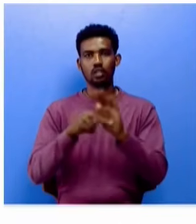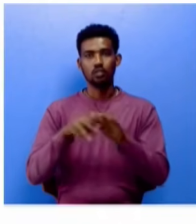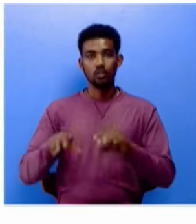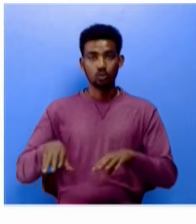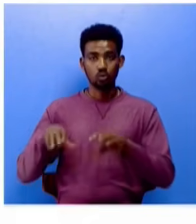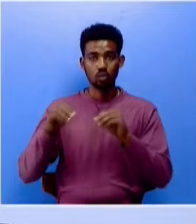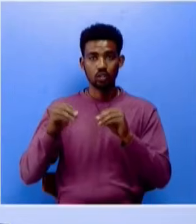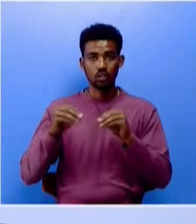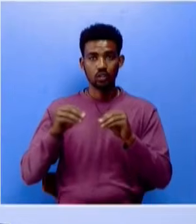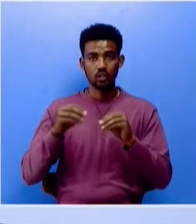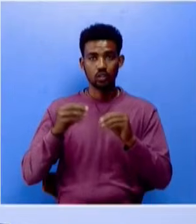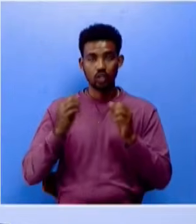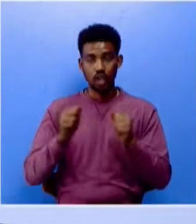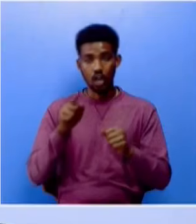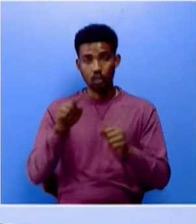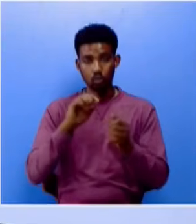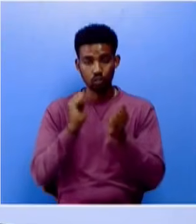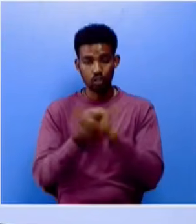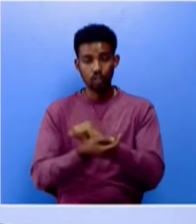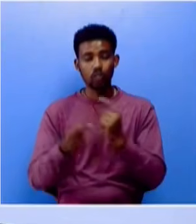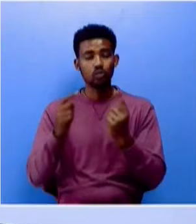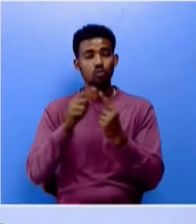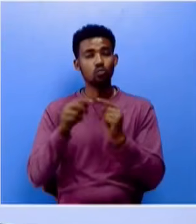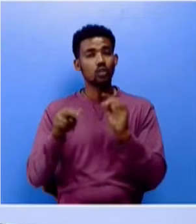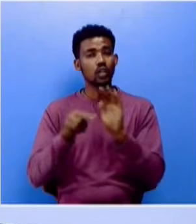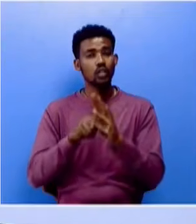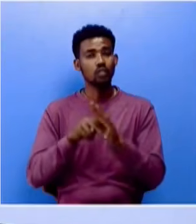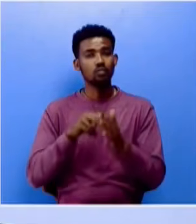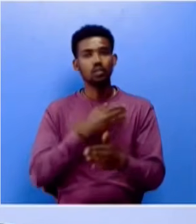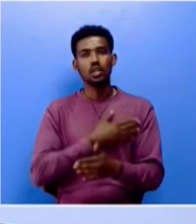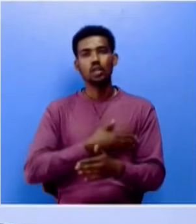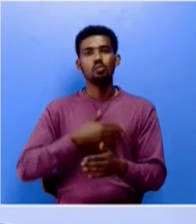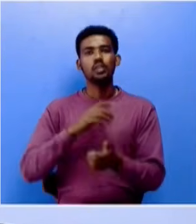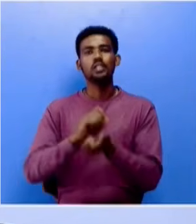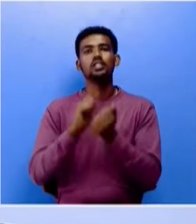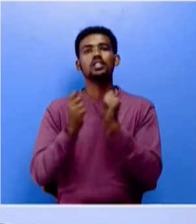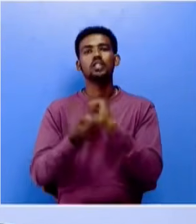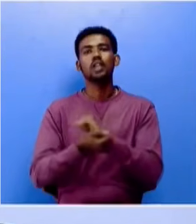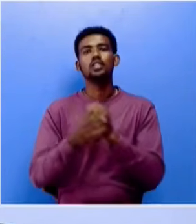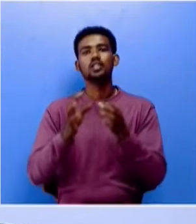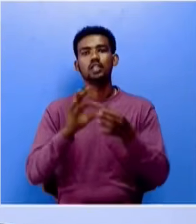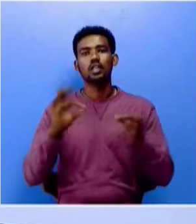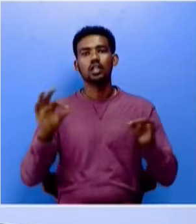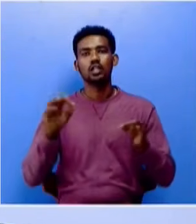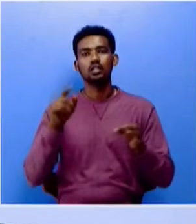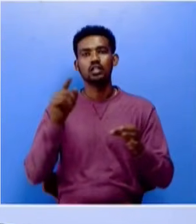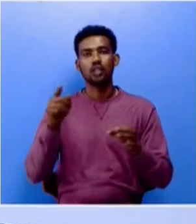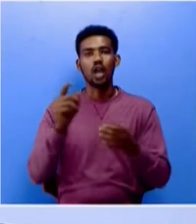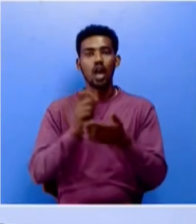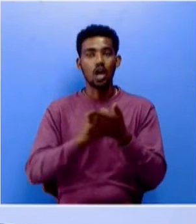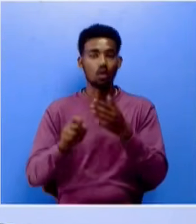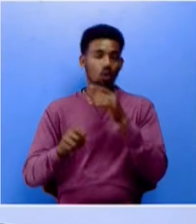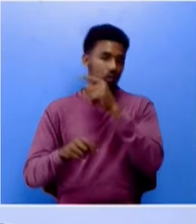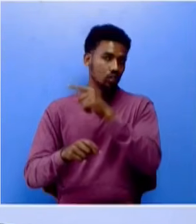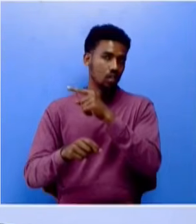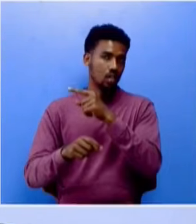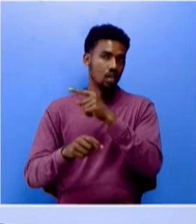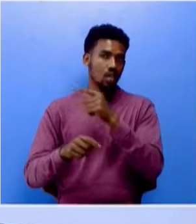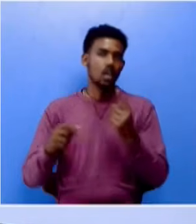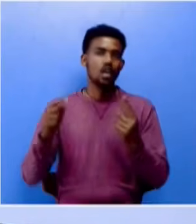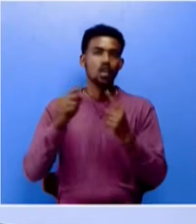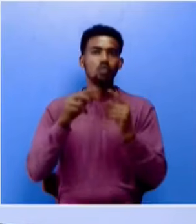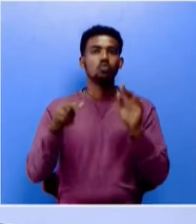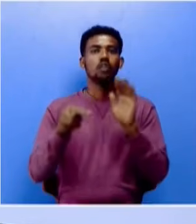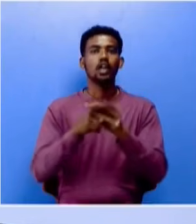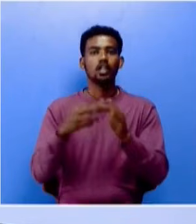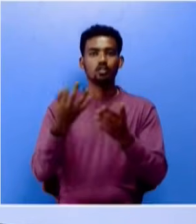Students, can you change this one into negative? Please, change the sentence that I wrote here into negative